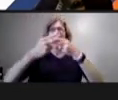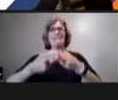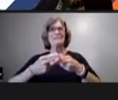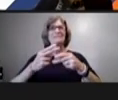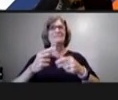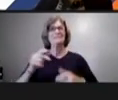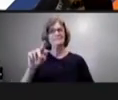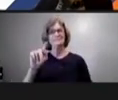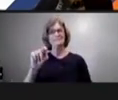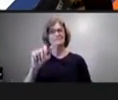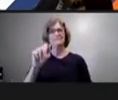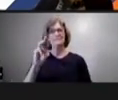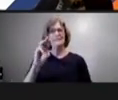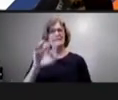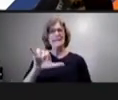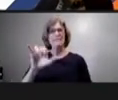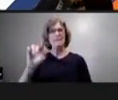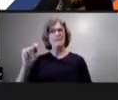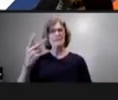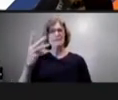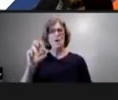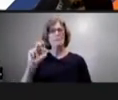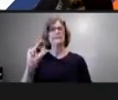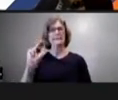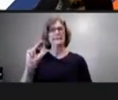Tammy Thompson.